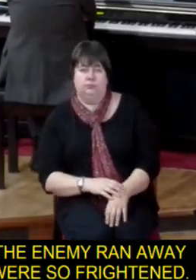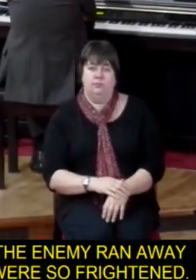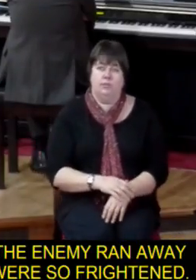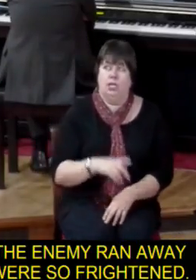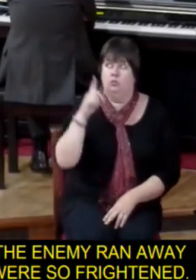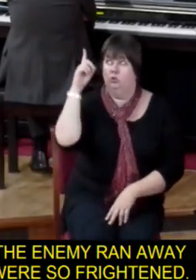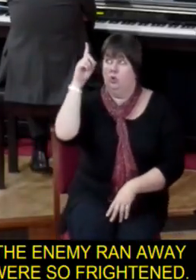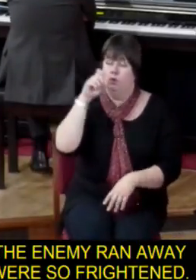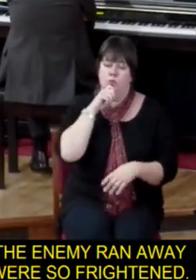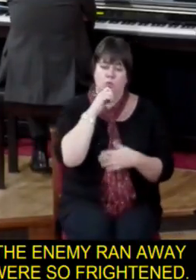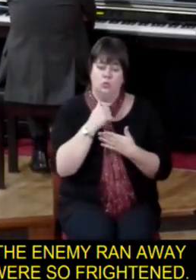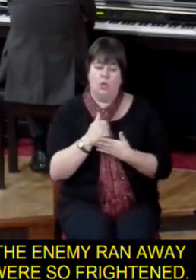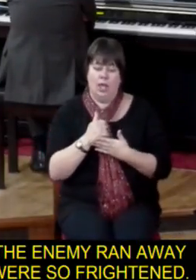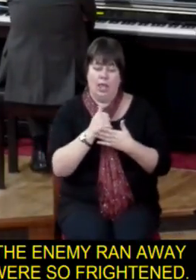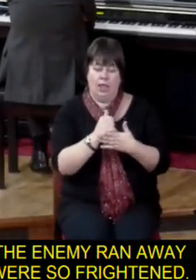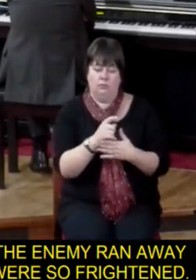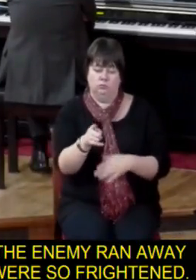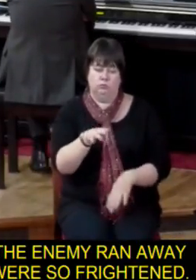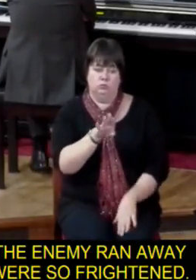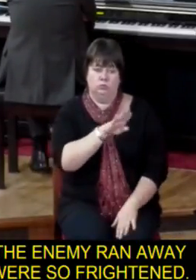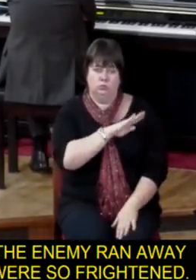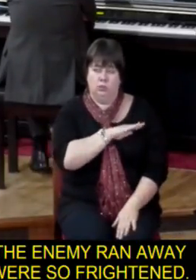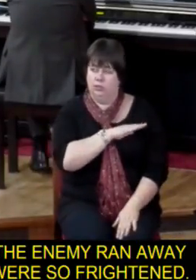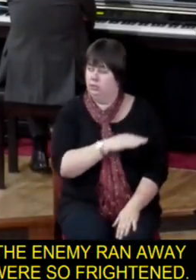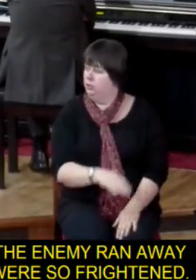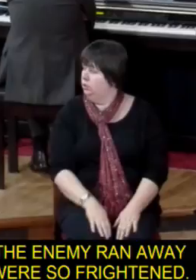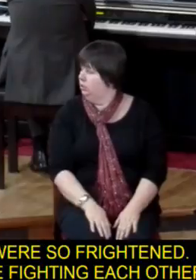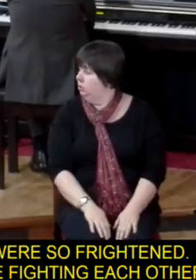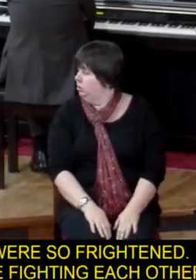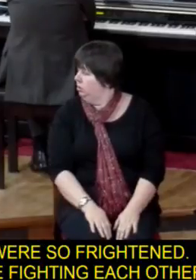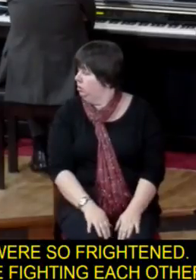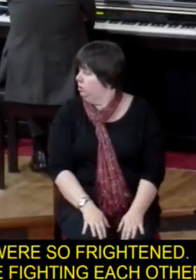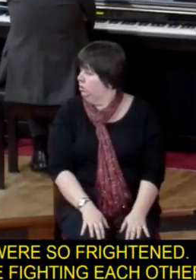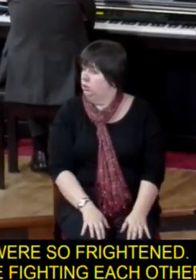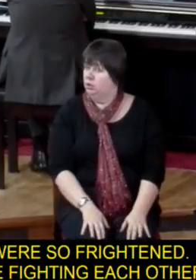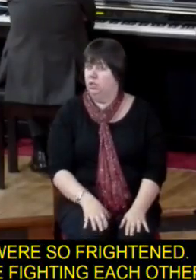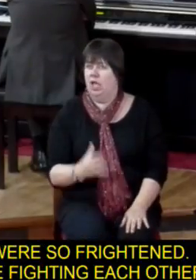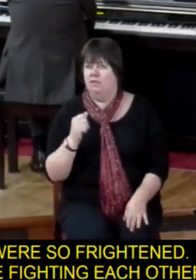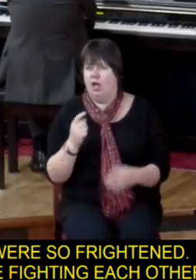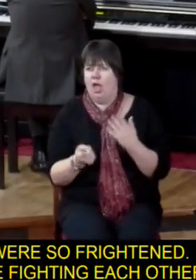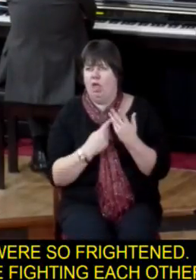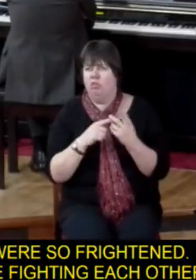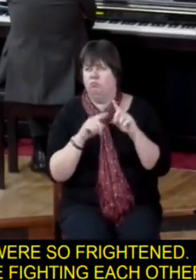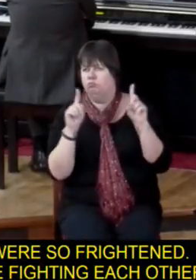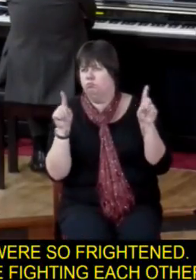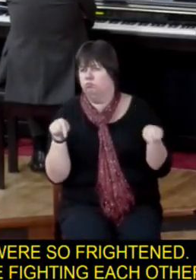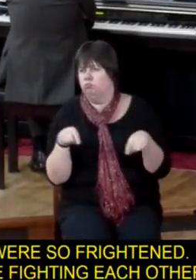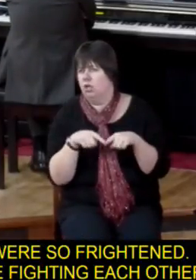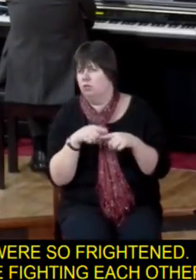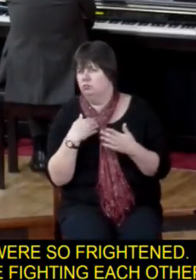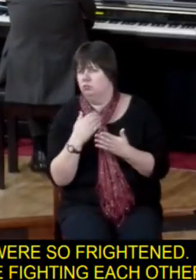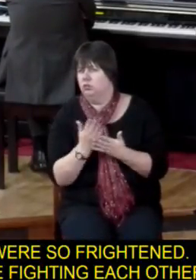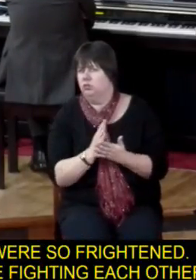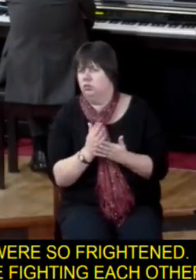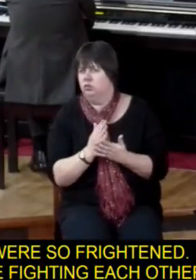victory. So, an amazing story. I think maybe did I have another slide? I'm trying to remember. Lauren, is there